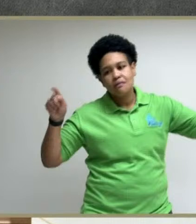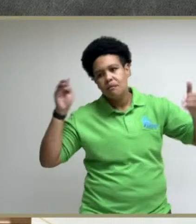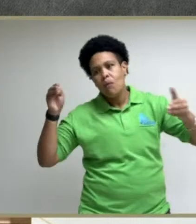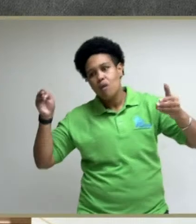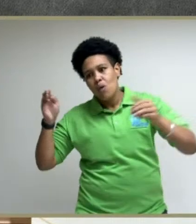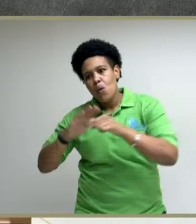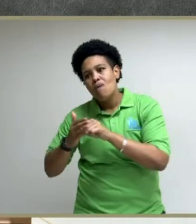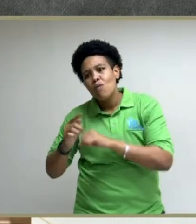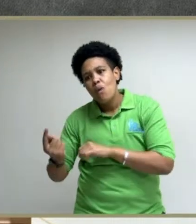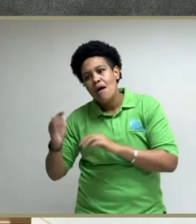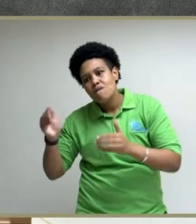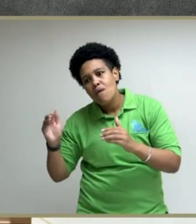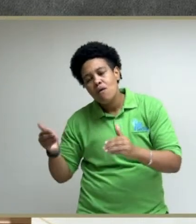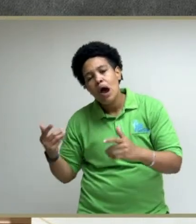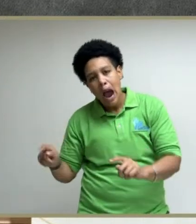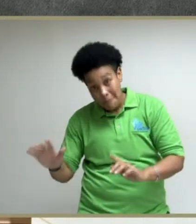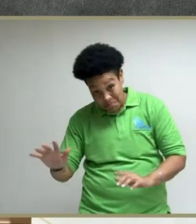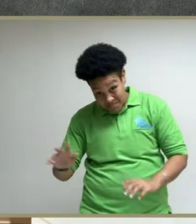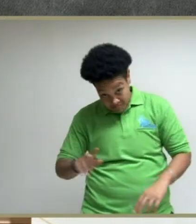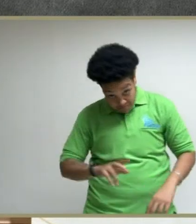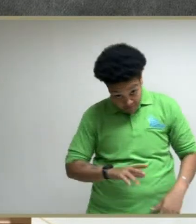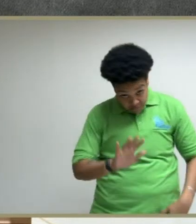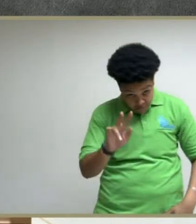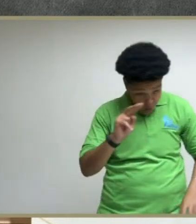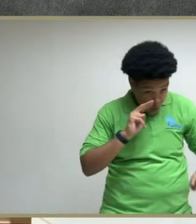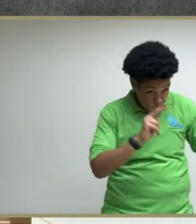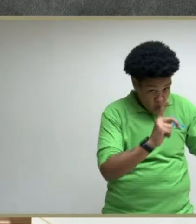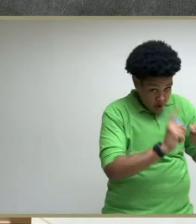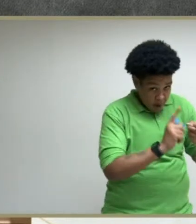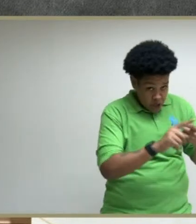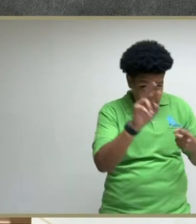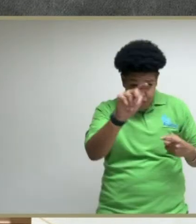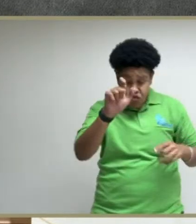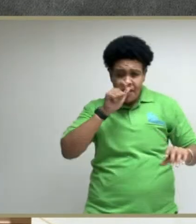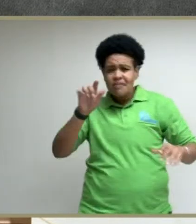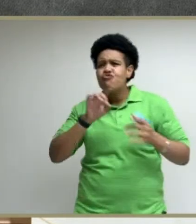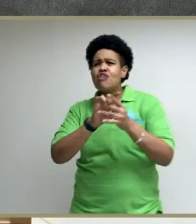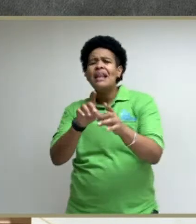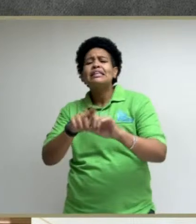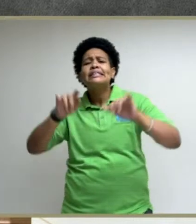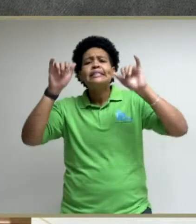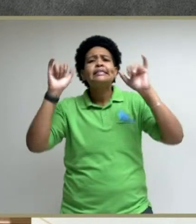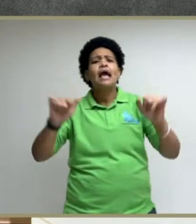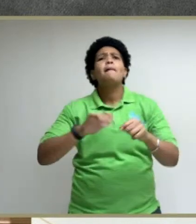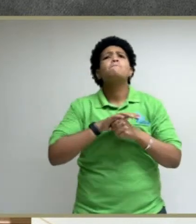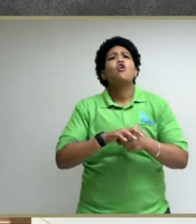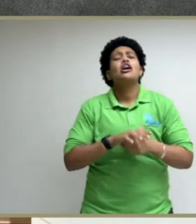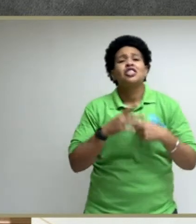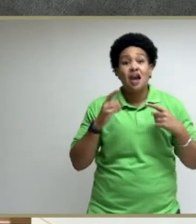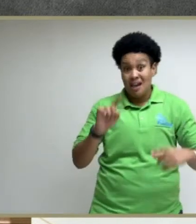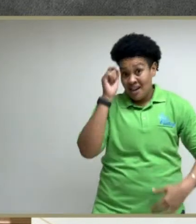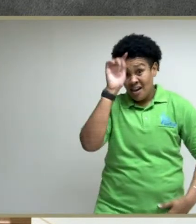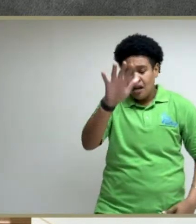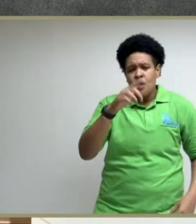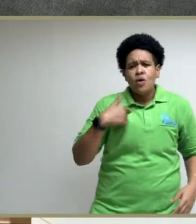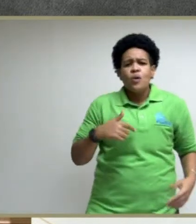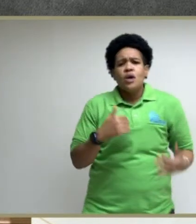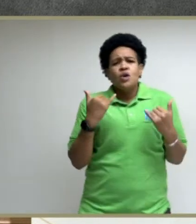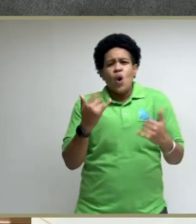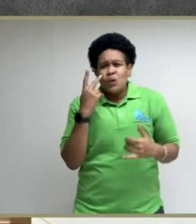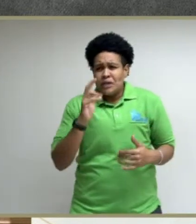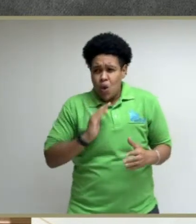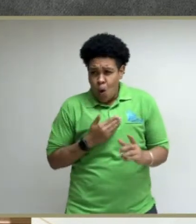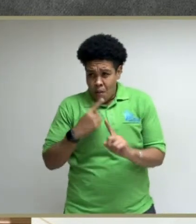To look at the positivity rate as well in terms of that same degree of pressure, because we now see that